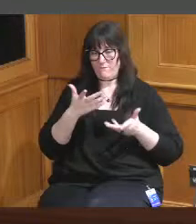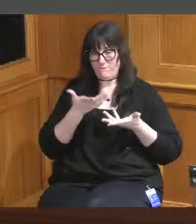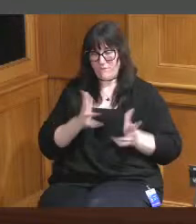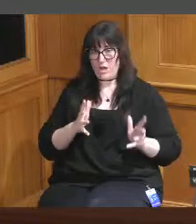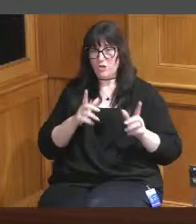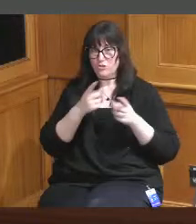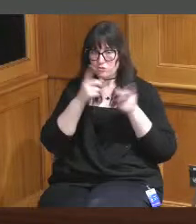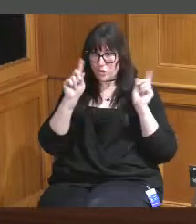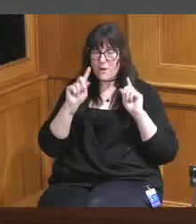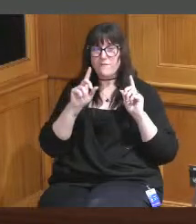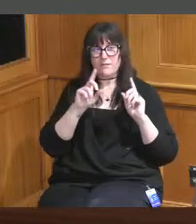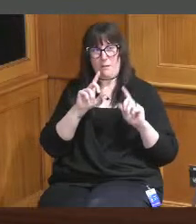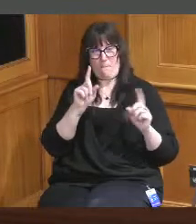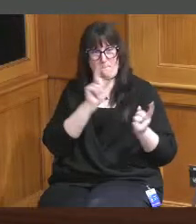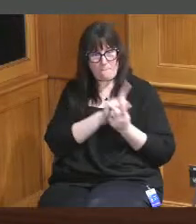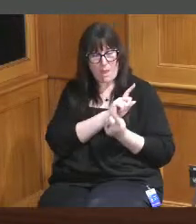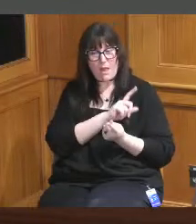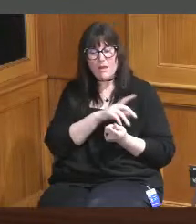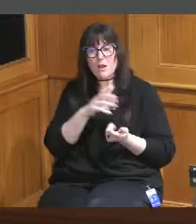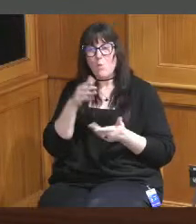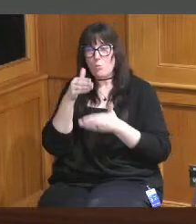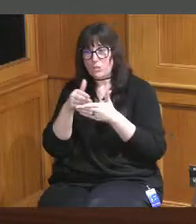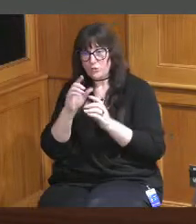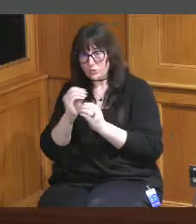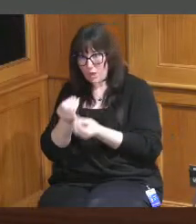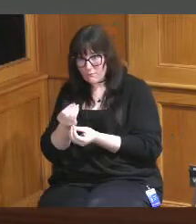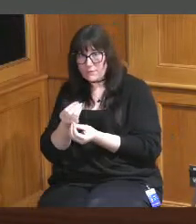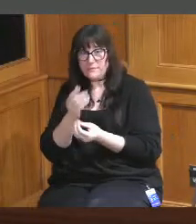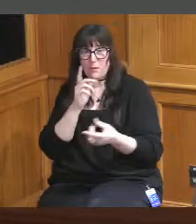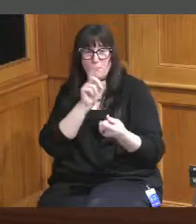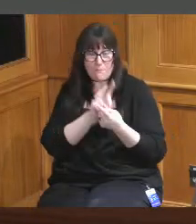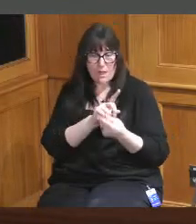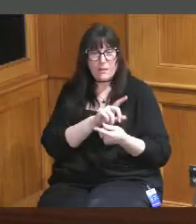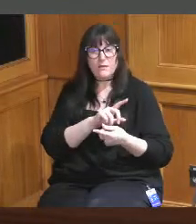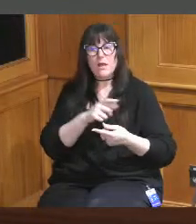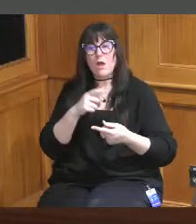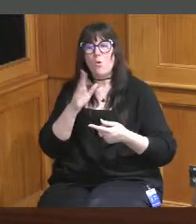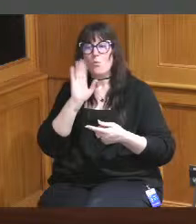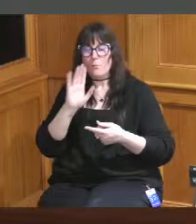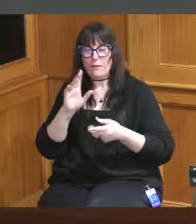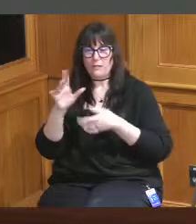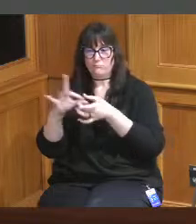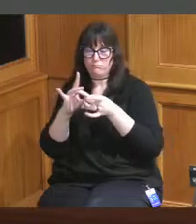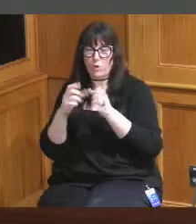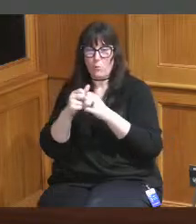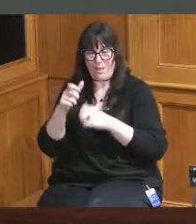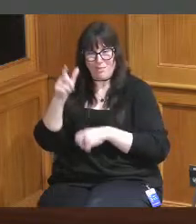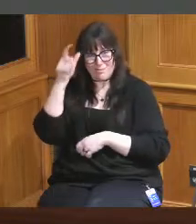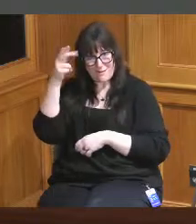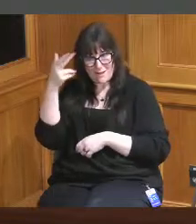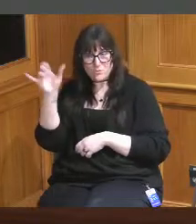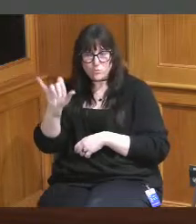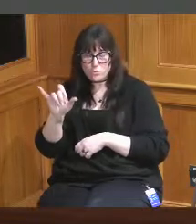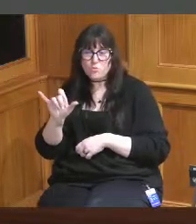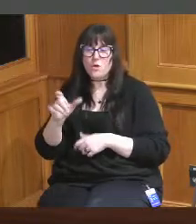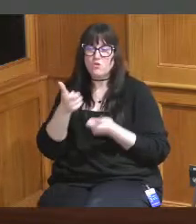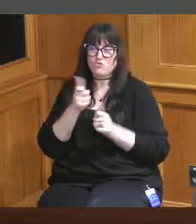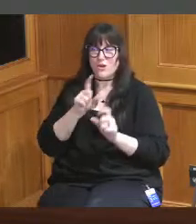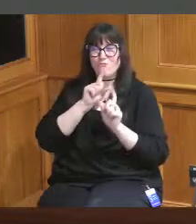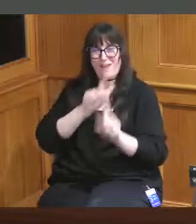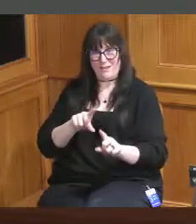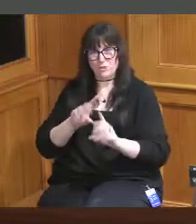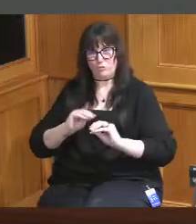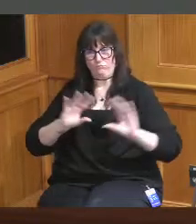with Evendale, we've met with the Prosecutor's Office. We're going to be coordinating with Lincoln Heights as well to try to answer as thoroughly as we